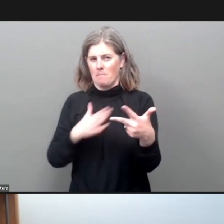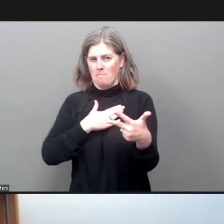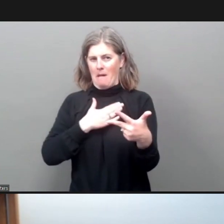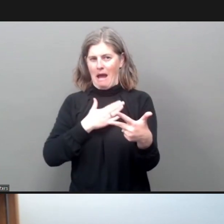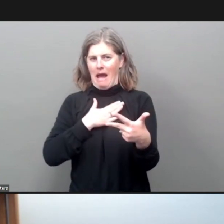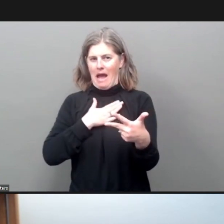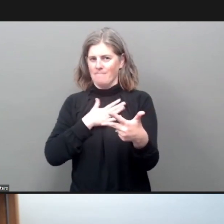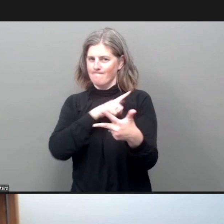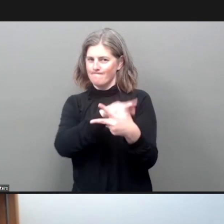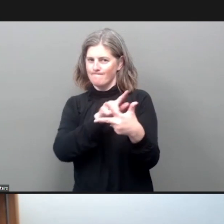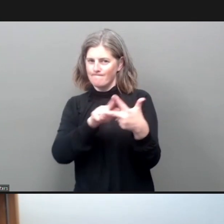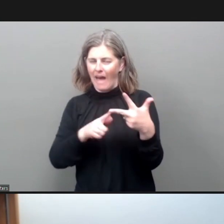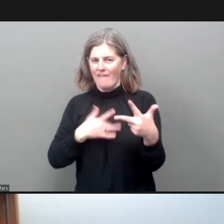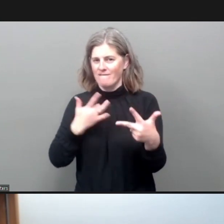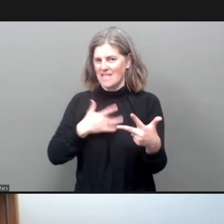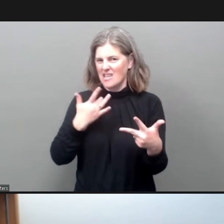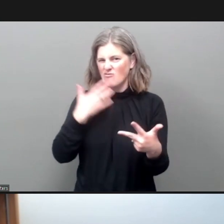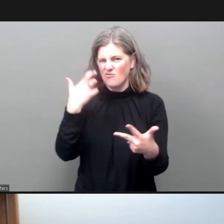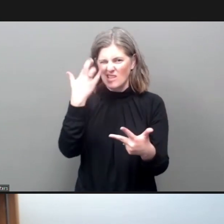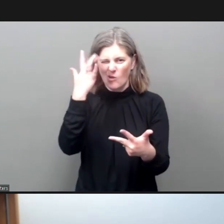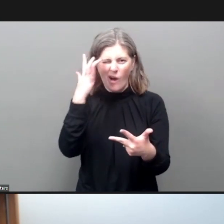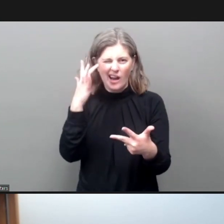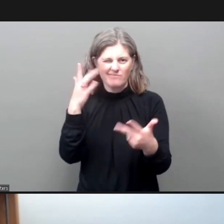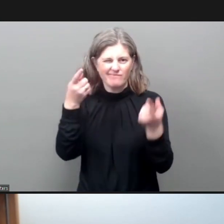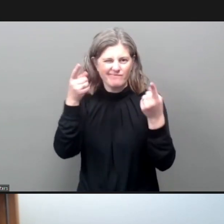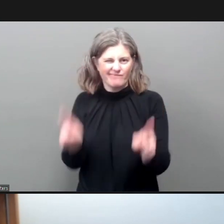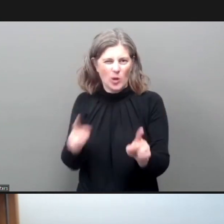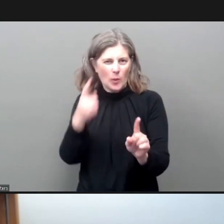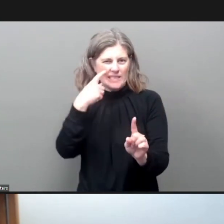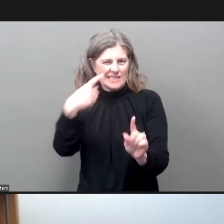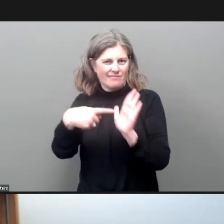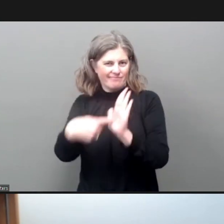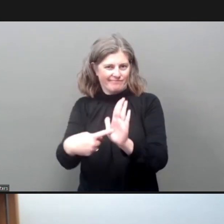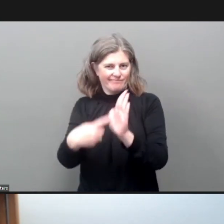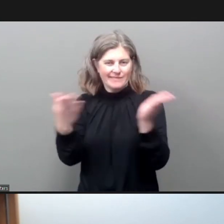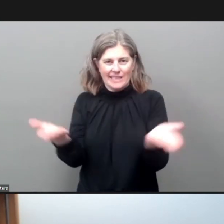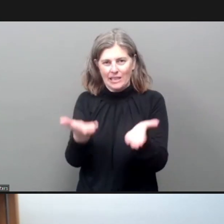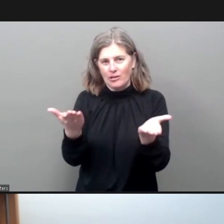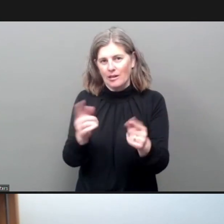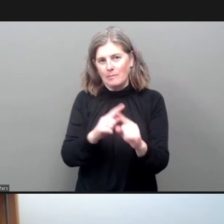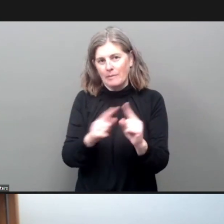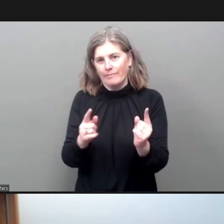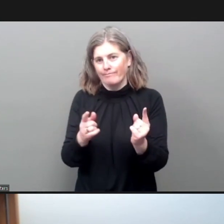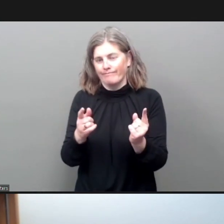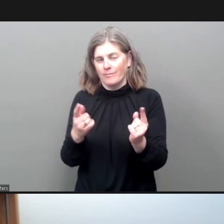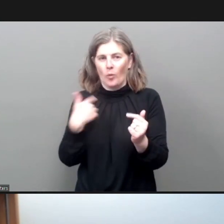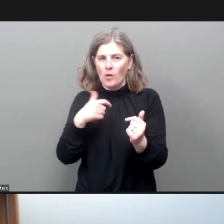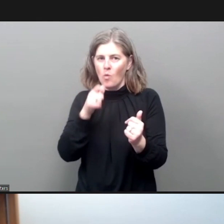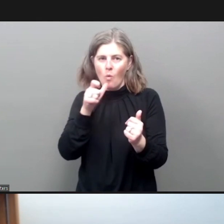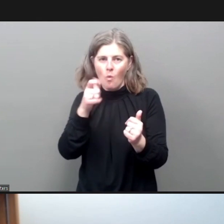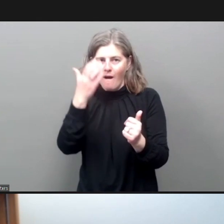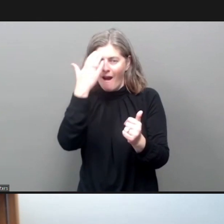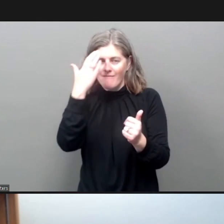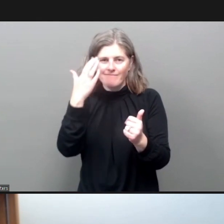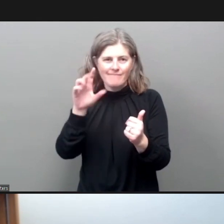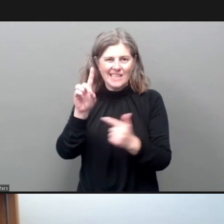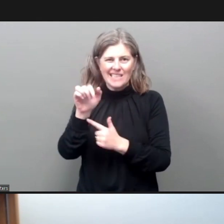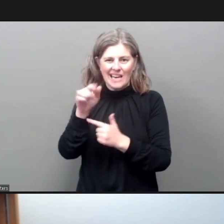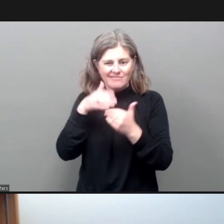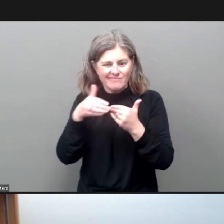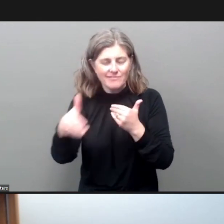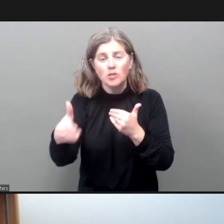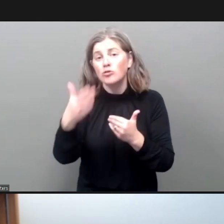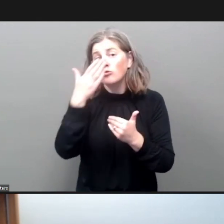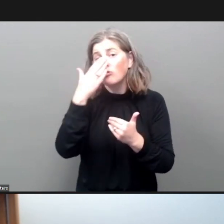pick that were the main drivers, but we won't have the data to know that for quite some time. I don't know. Good question